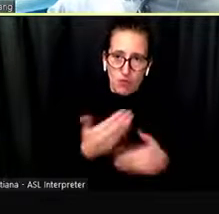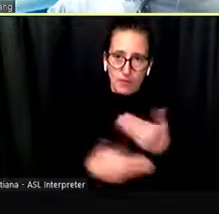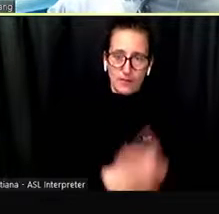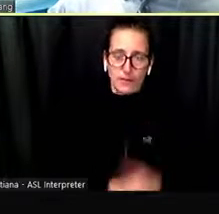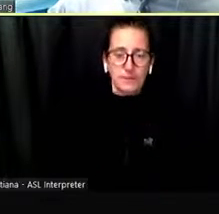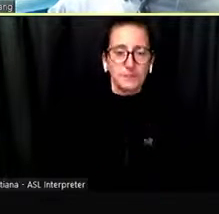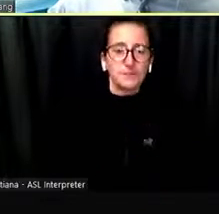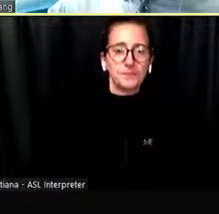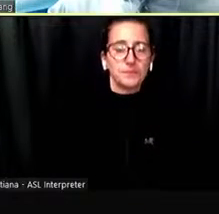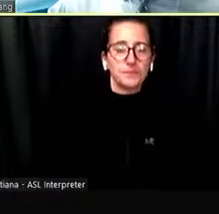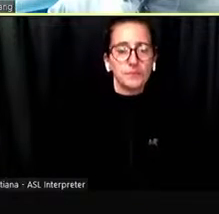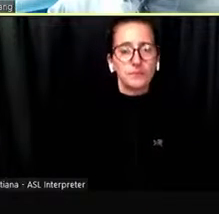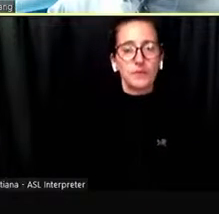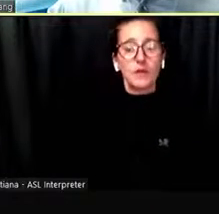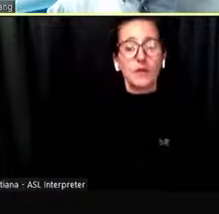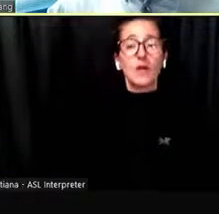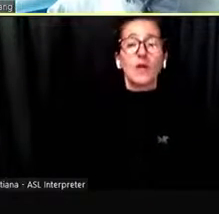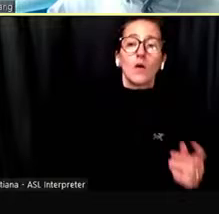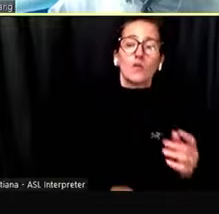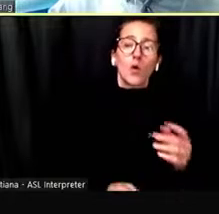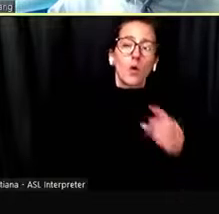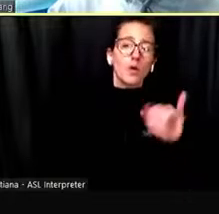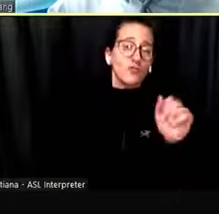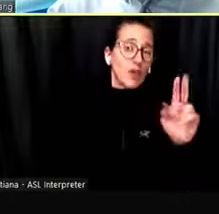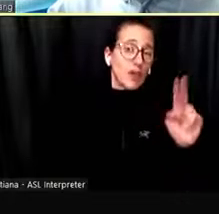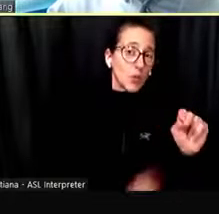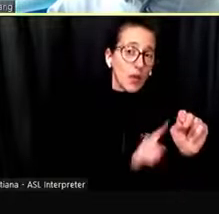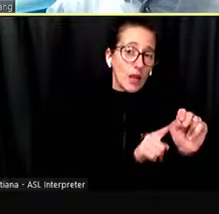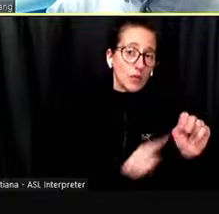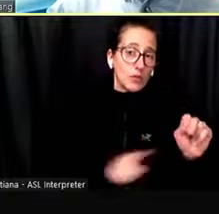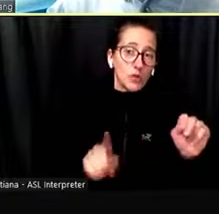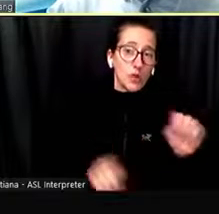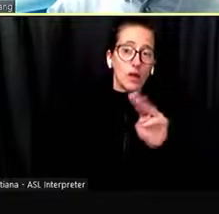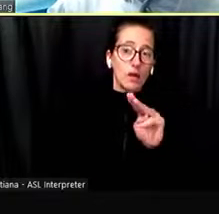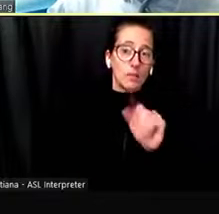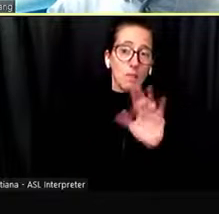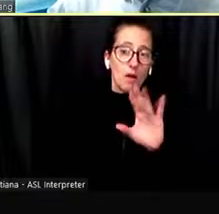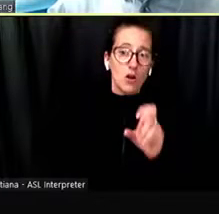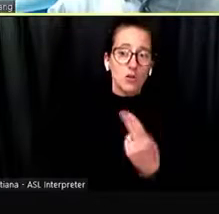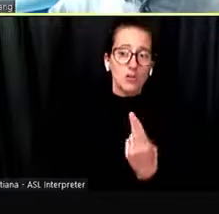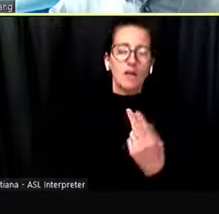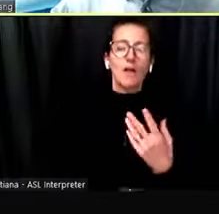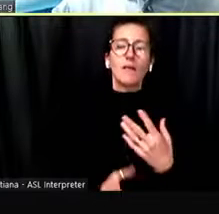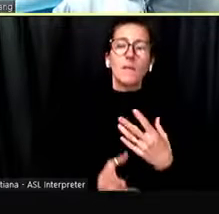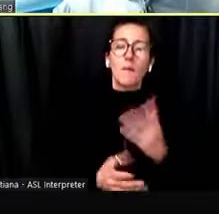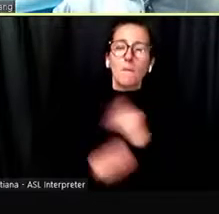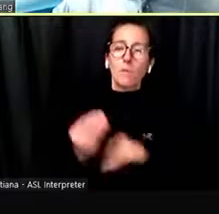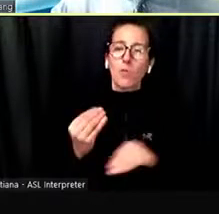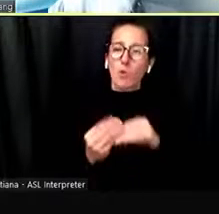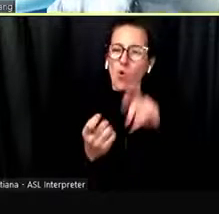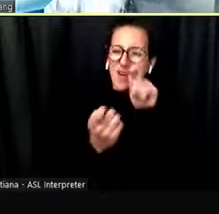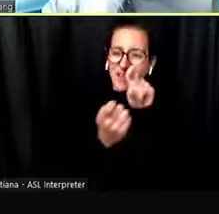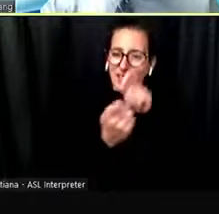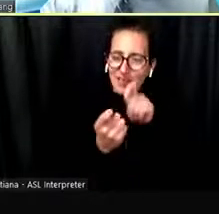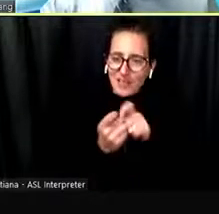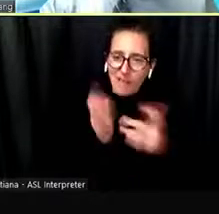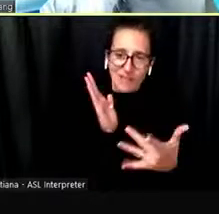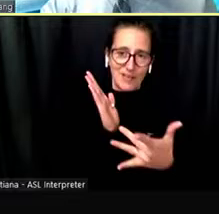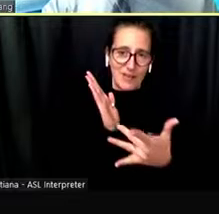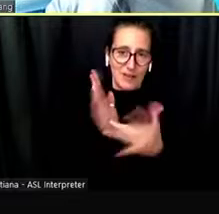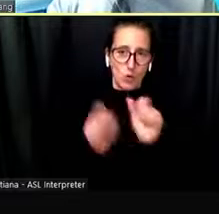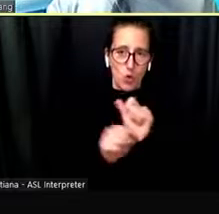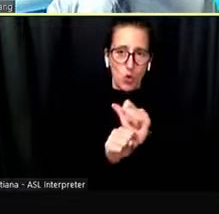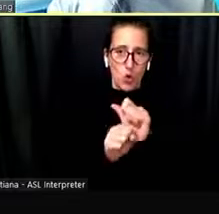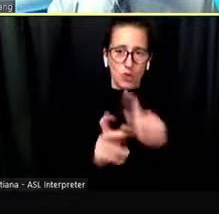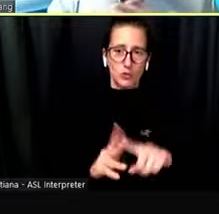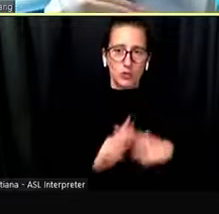we going into January to March, that's where actually a lot of technical work start to happen. That's where all the county departments